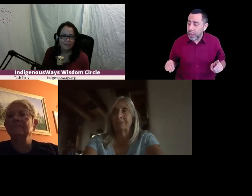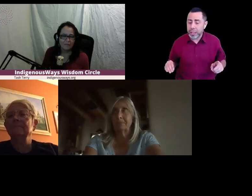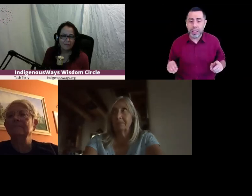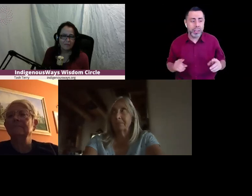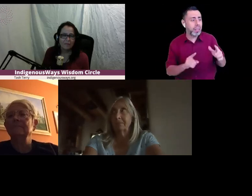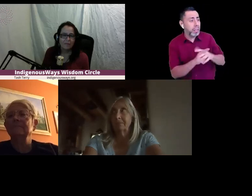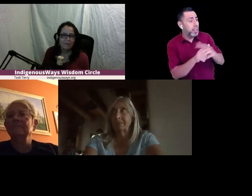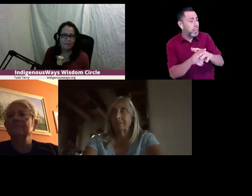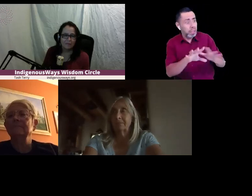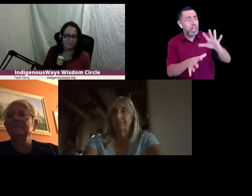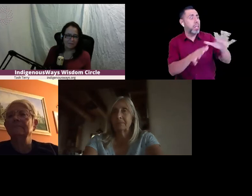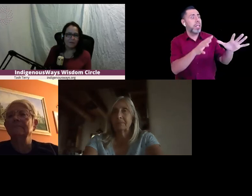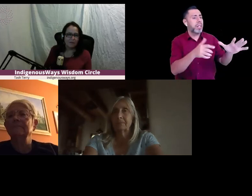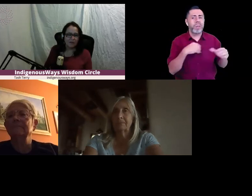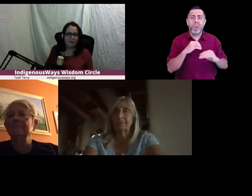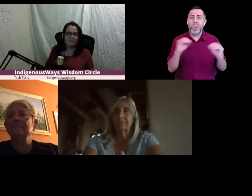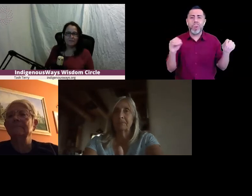go back that way.